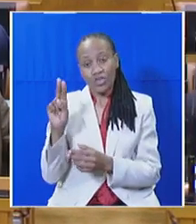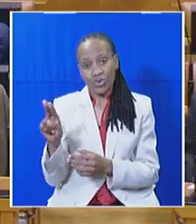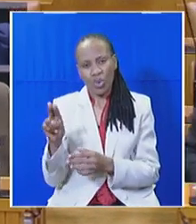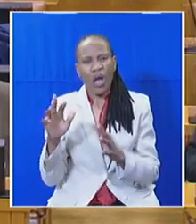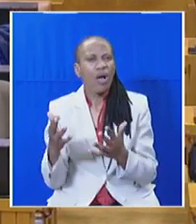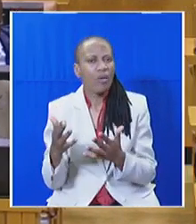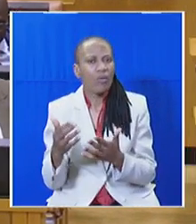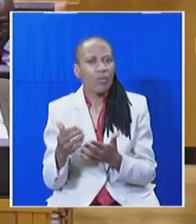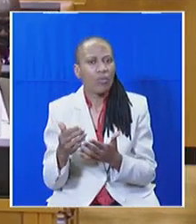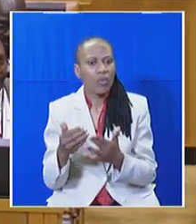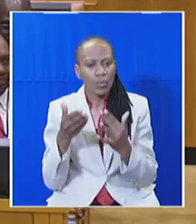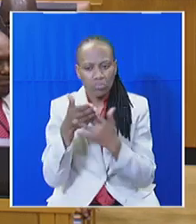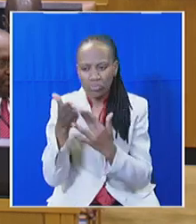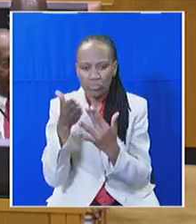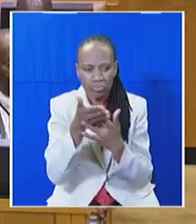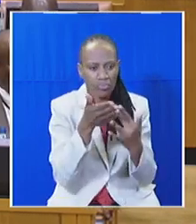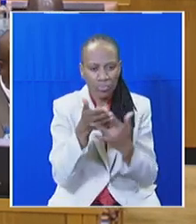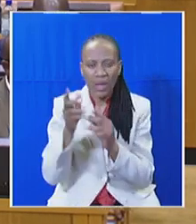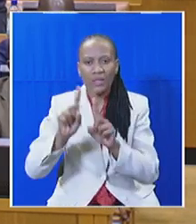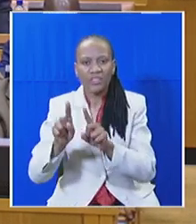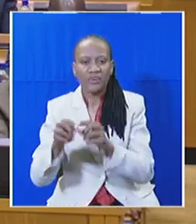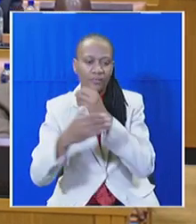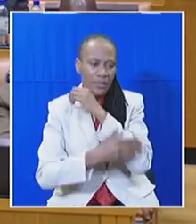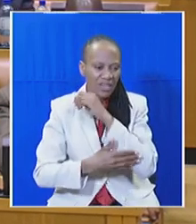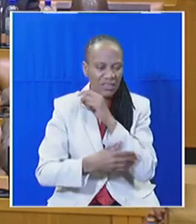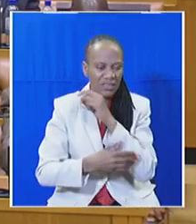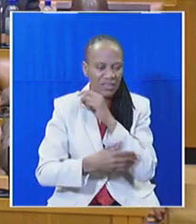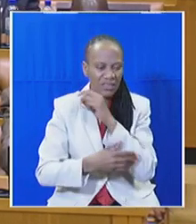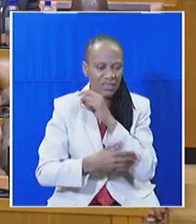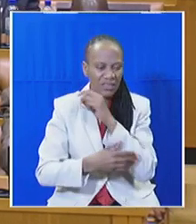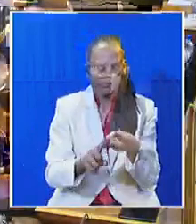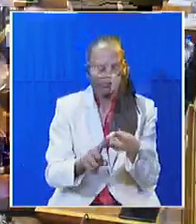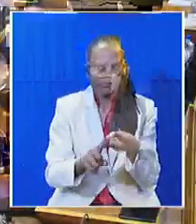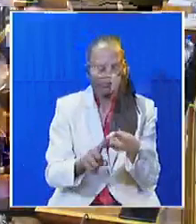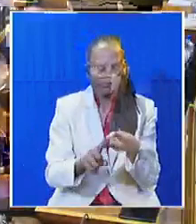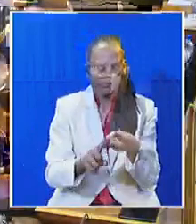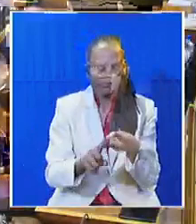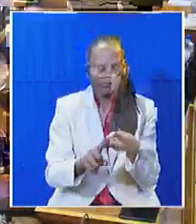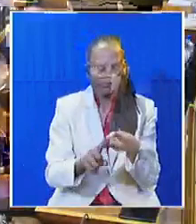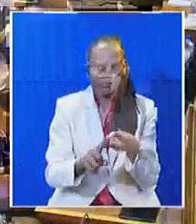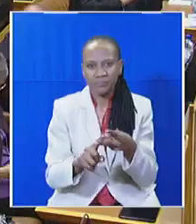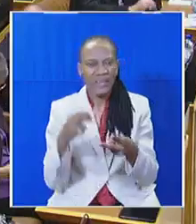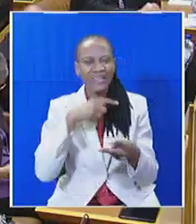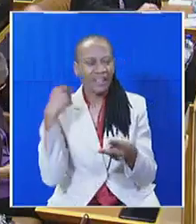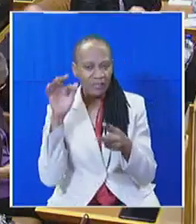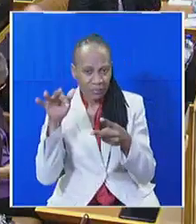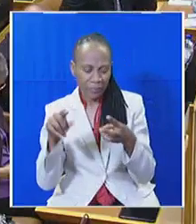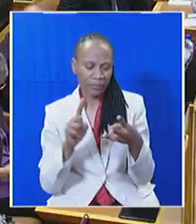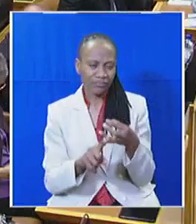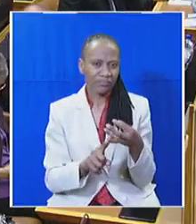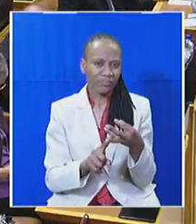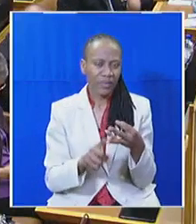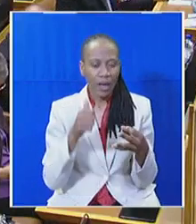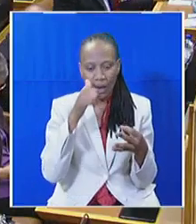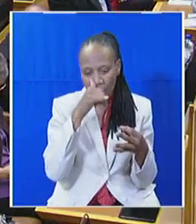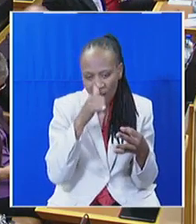in grave circumstances such as war, crime, genocide, or crimes